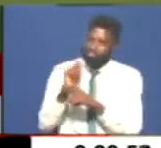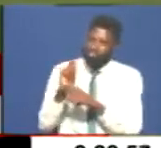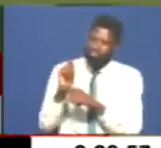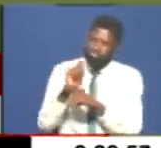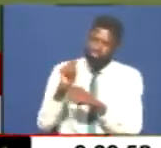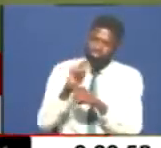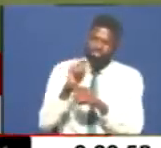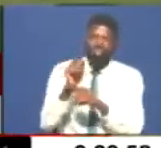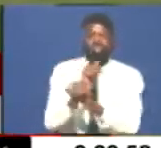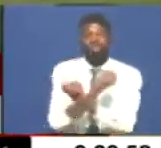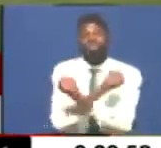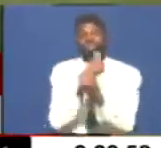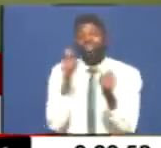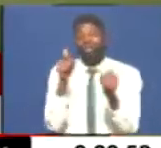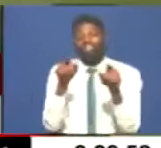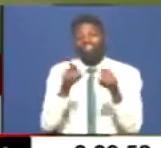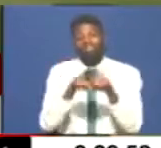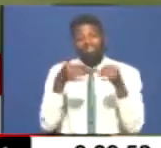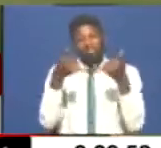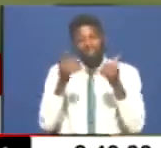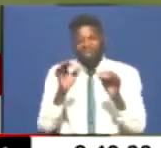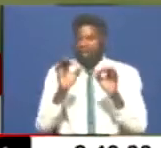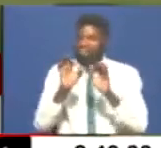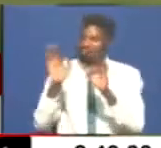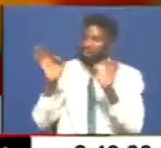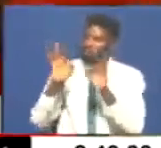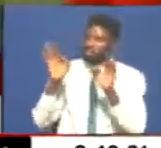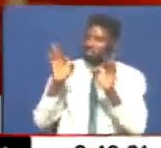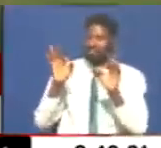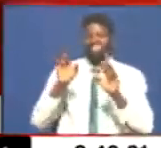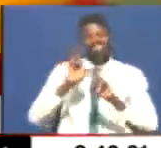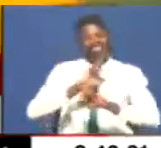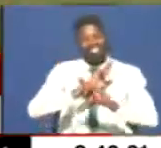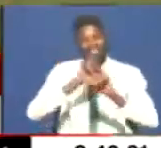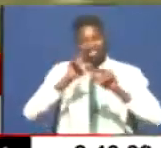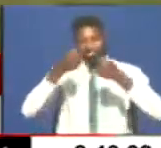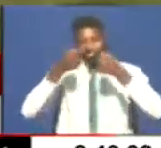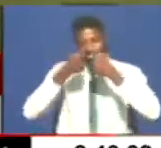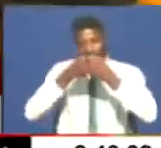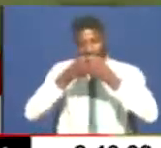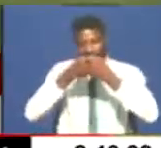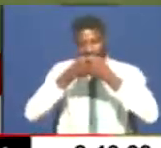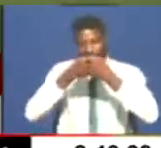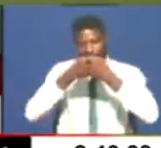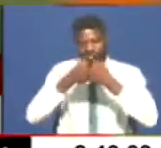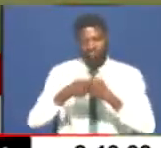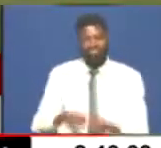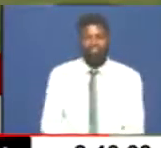break and that the players are fresh and ready for the Buhungu Stadium trip.